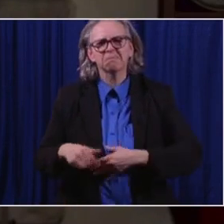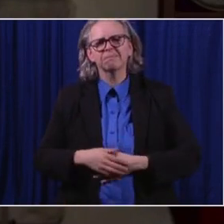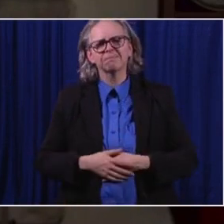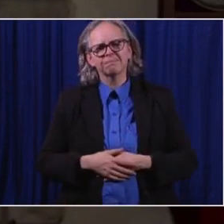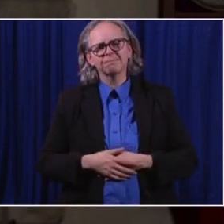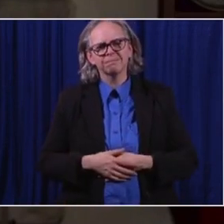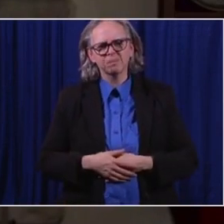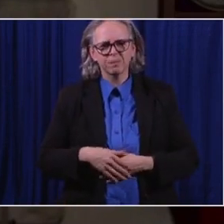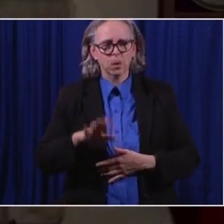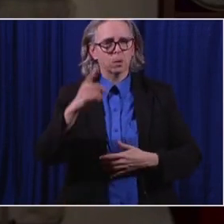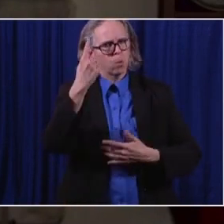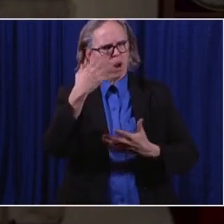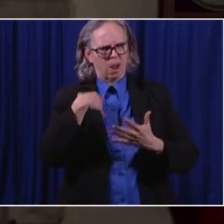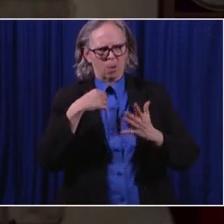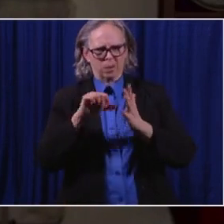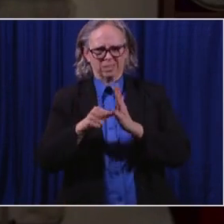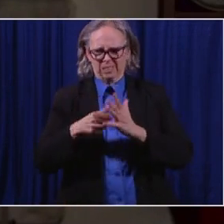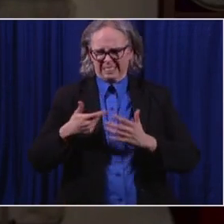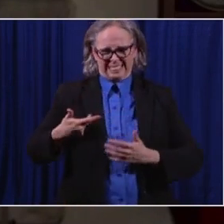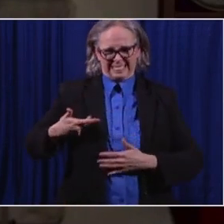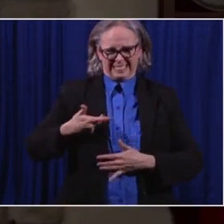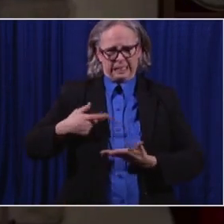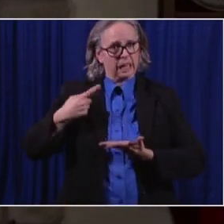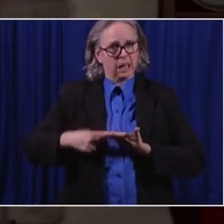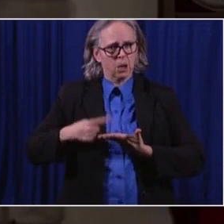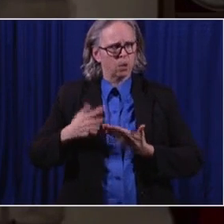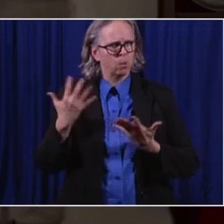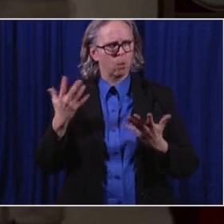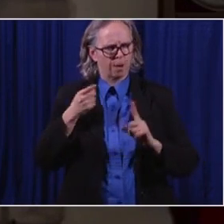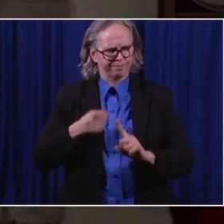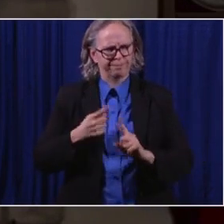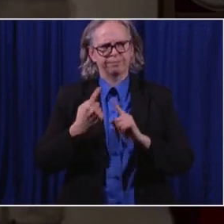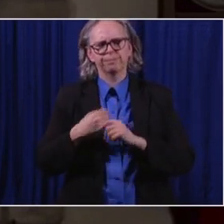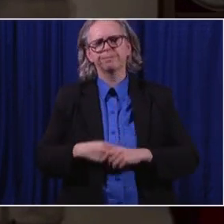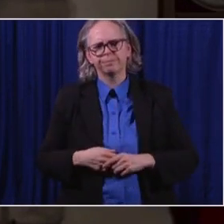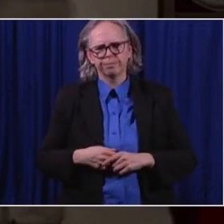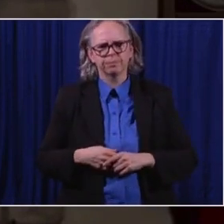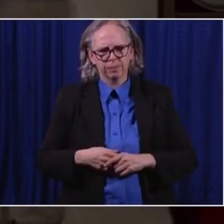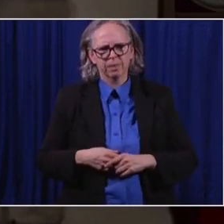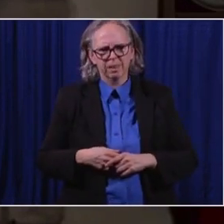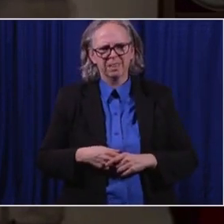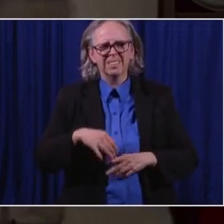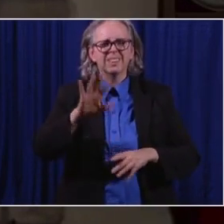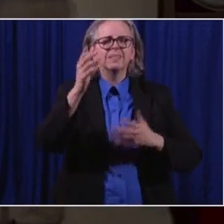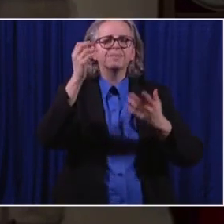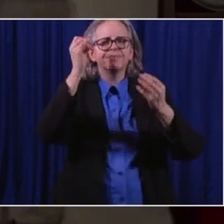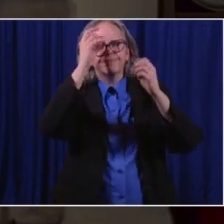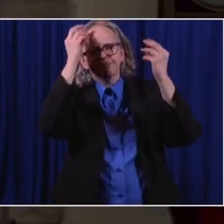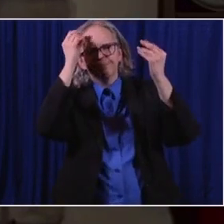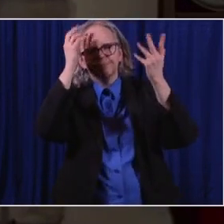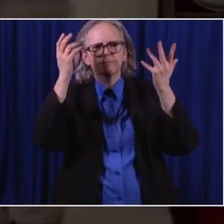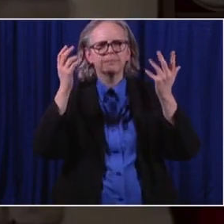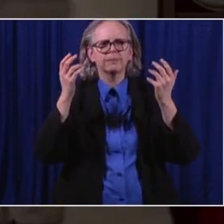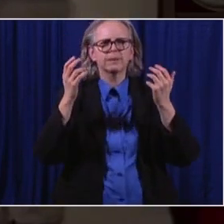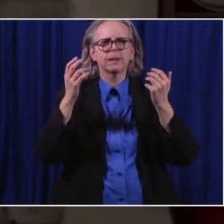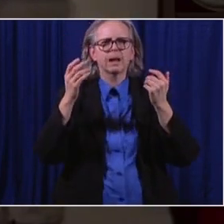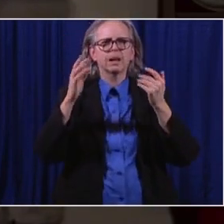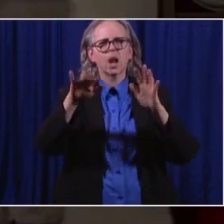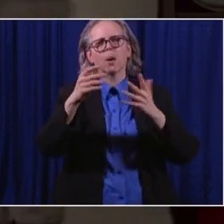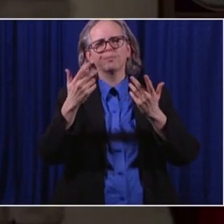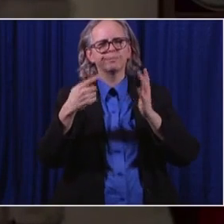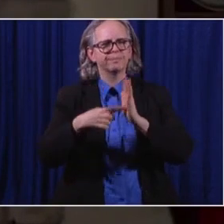we talked about, for example, is, one of the inequities in the spring when we